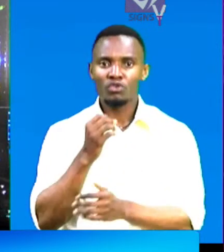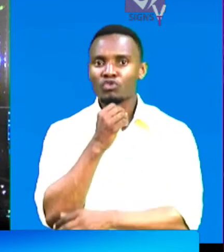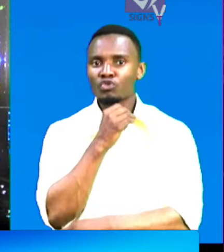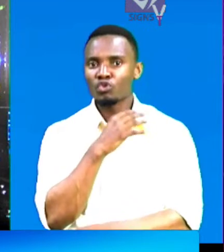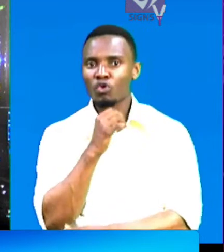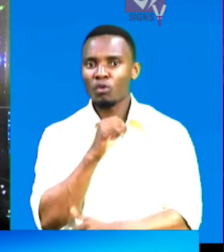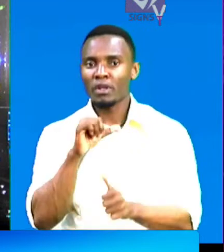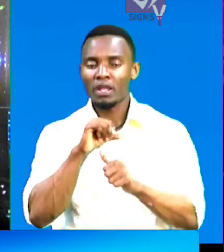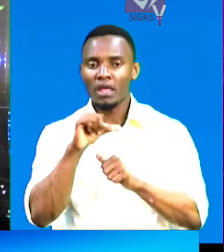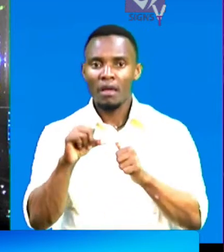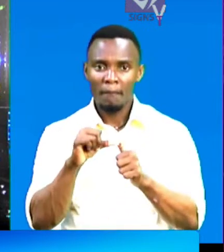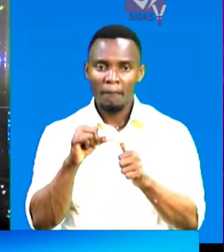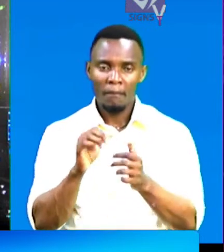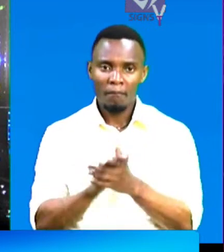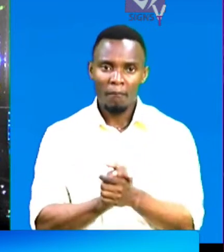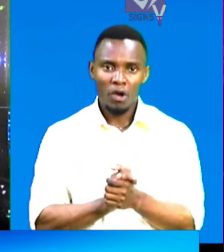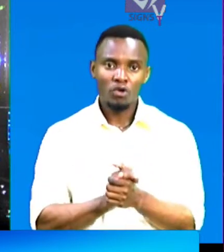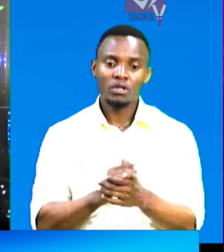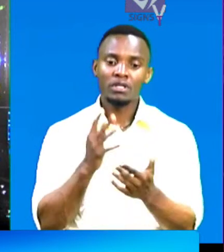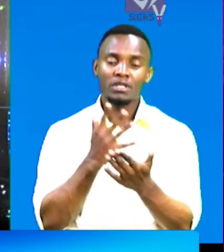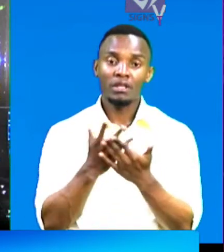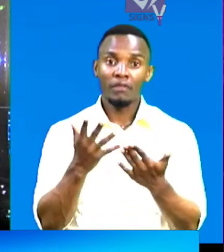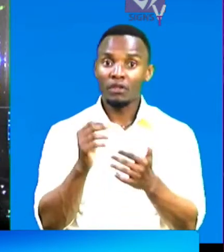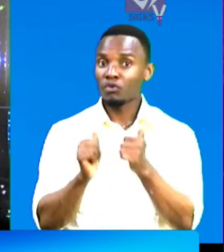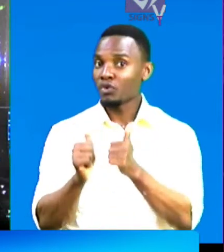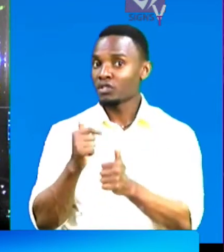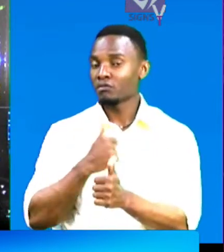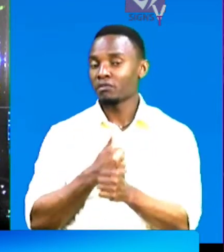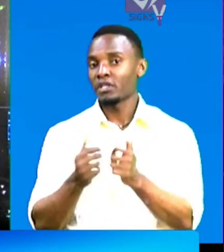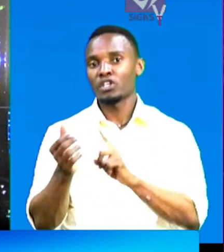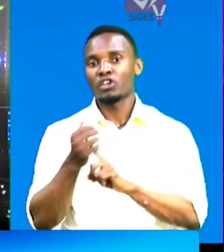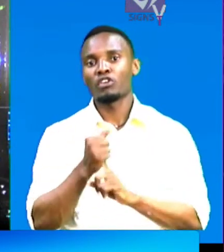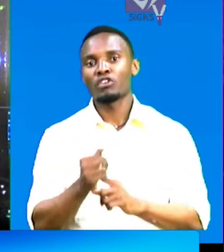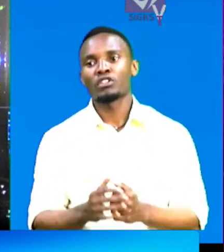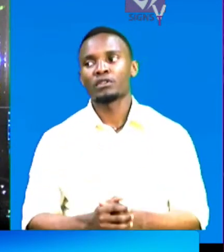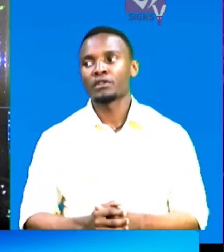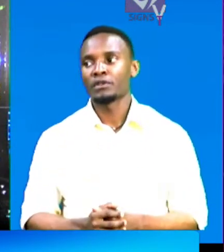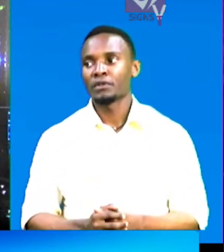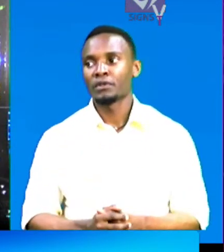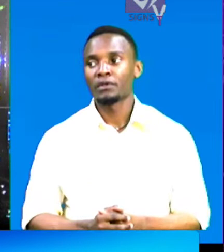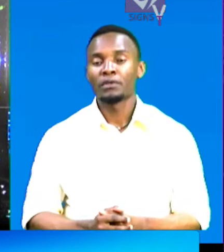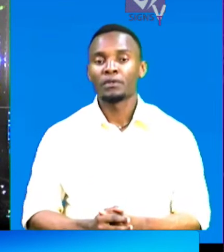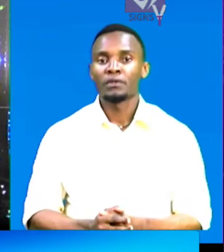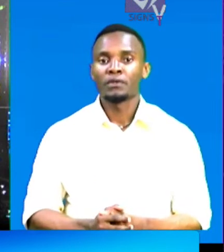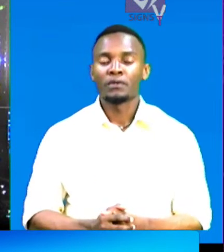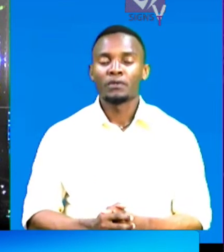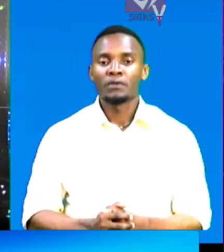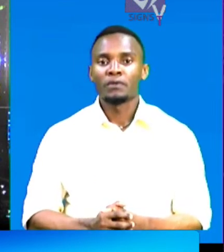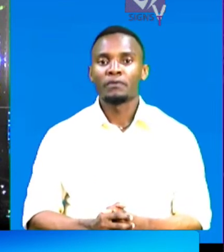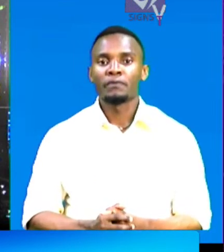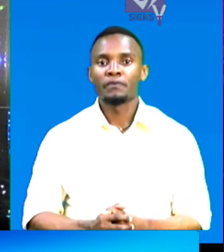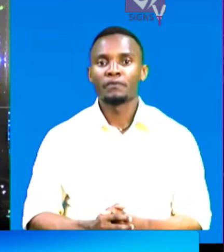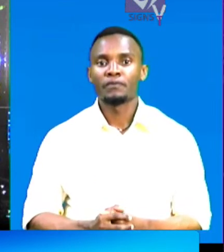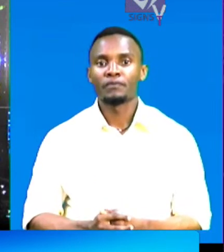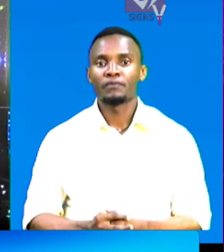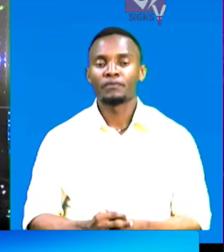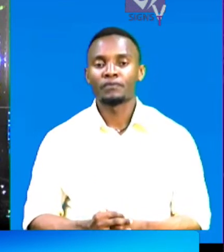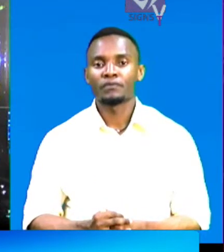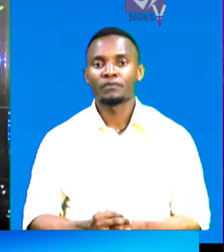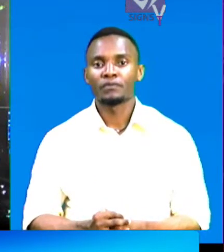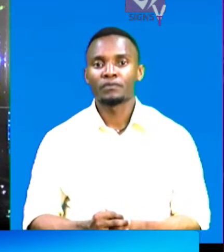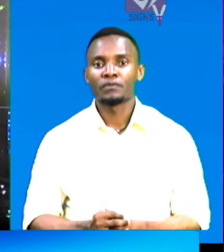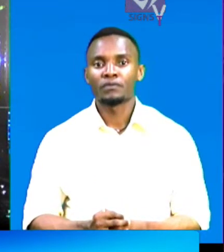because of the item that I received. So as you can see,